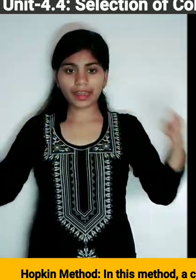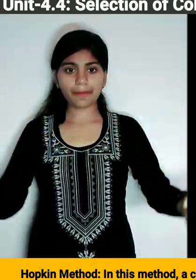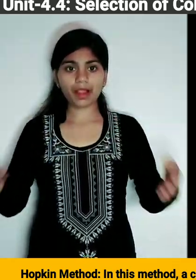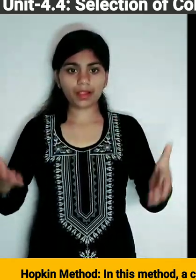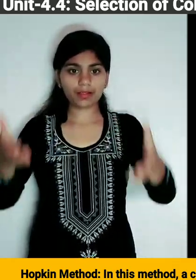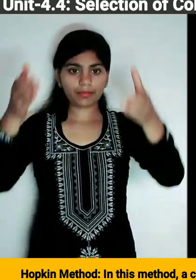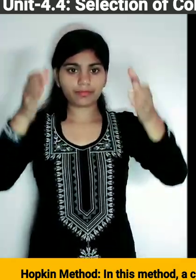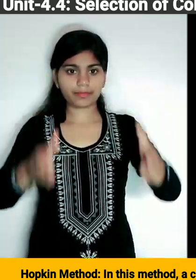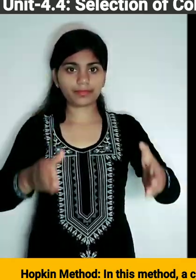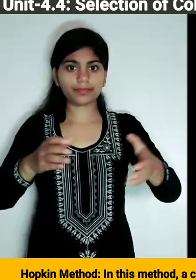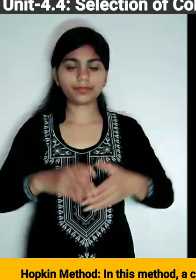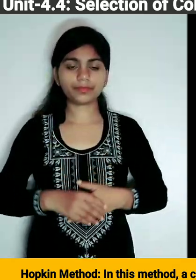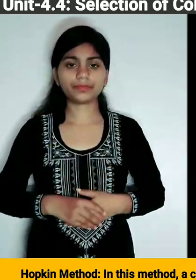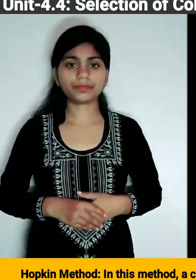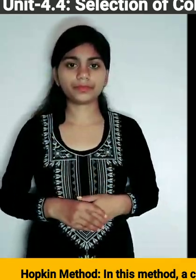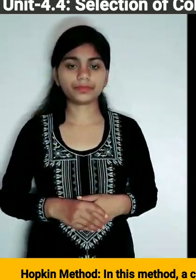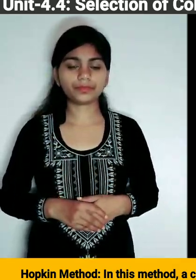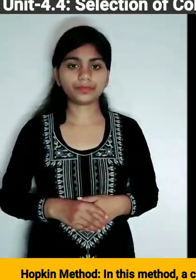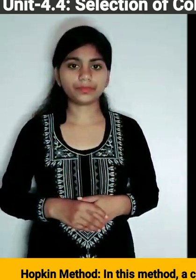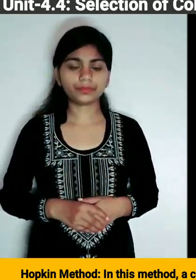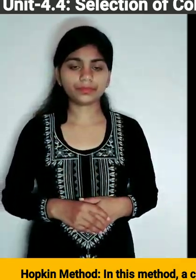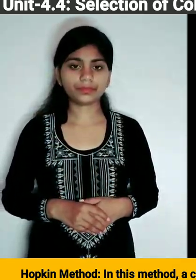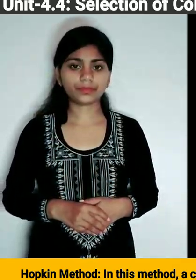on the table.